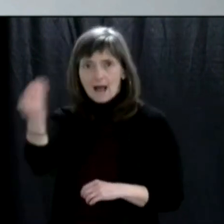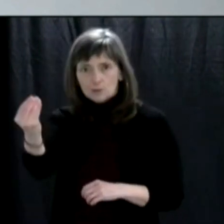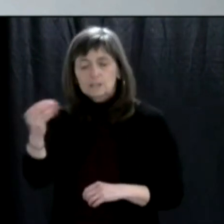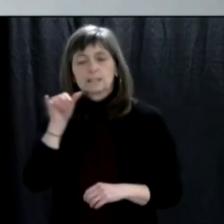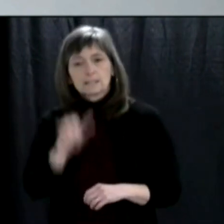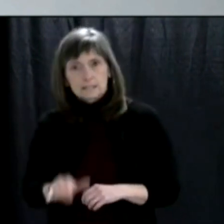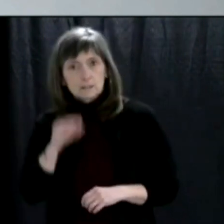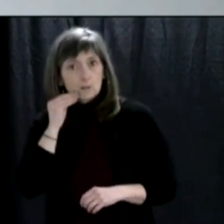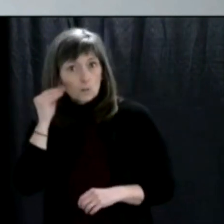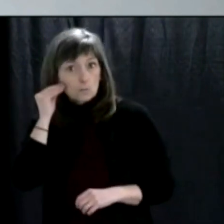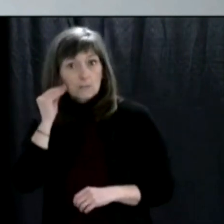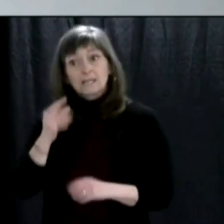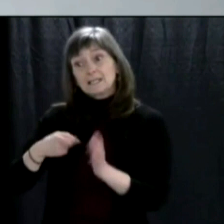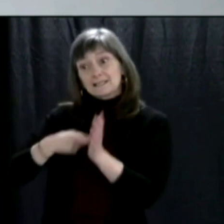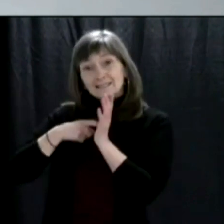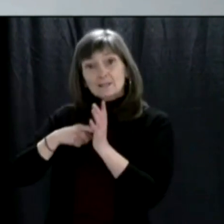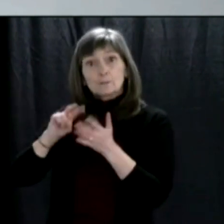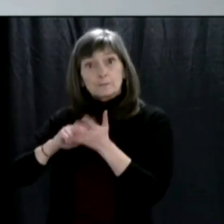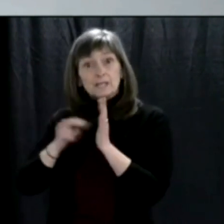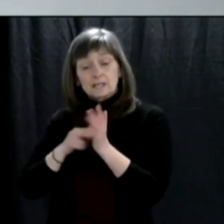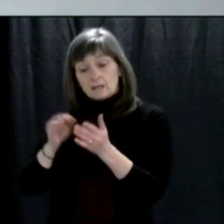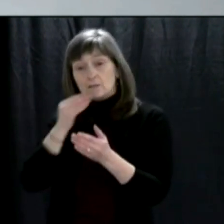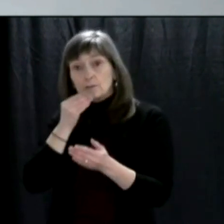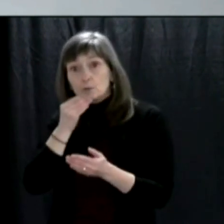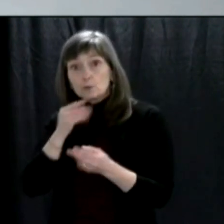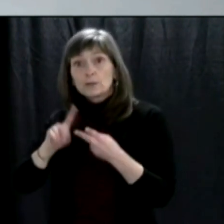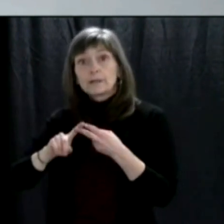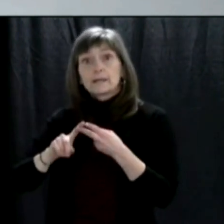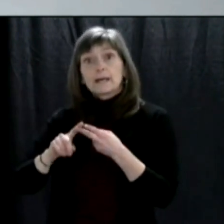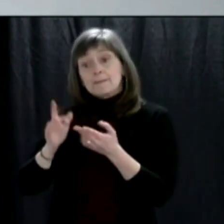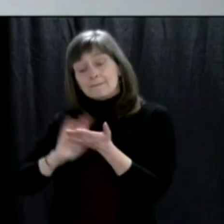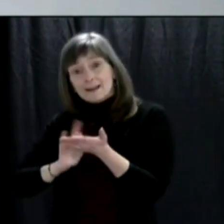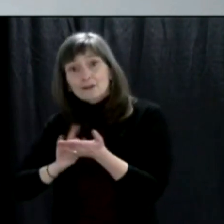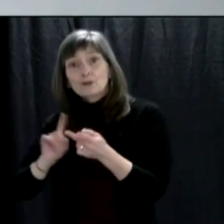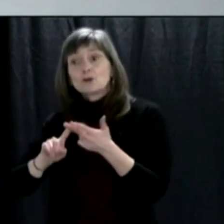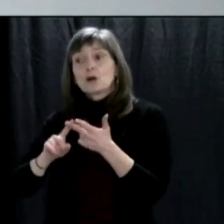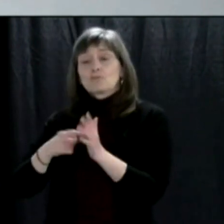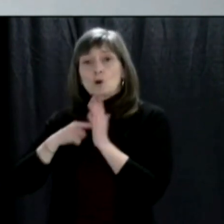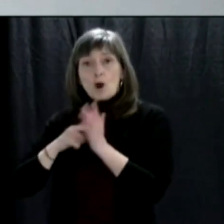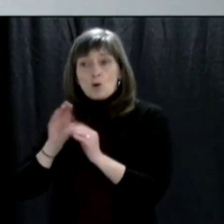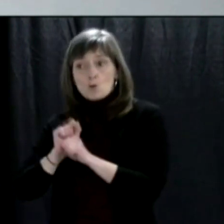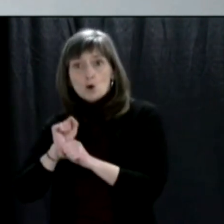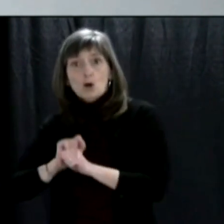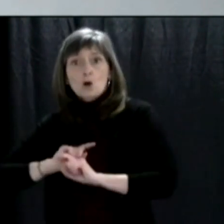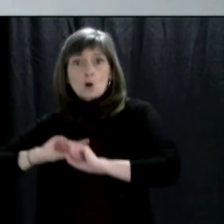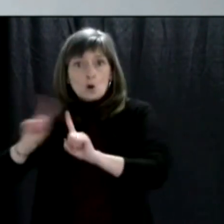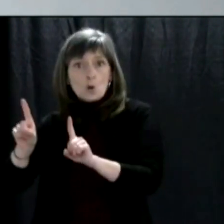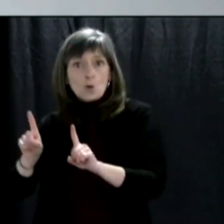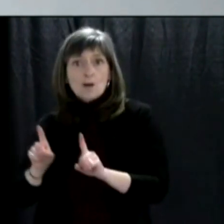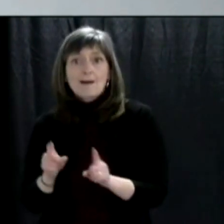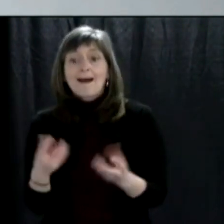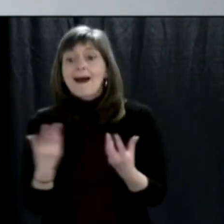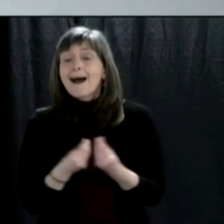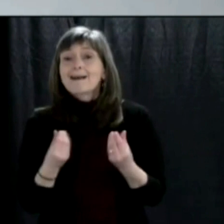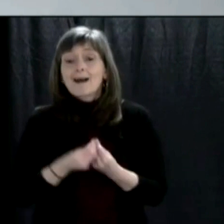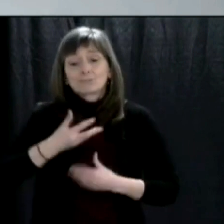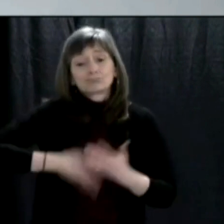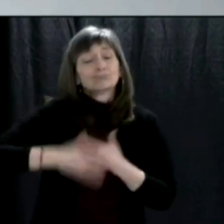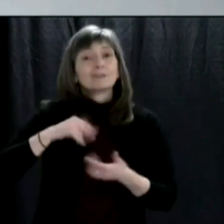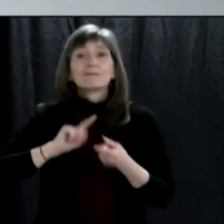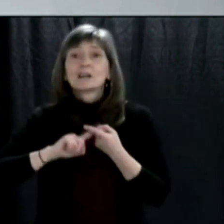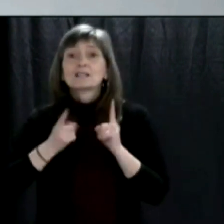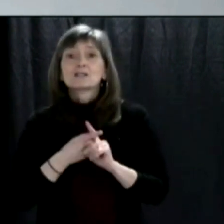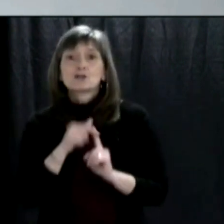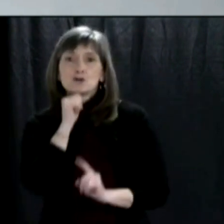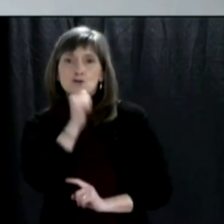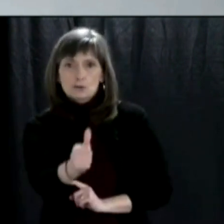that I mean groceries, medical supplies, hygiene products, and essential work. Do not hang out with your friends. If